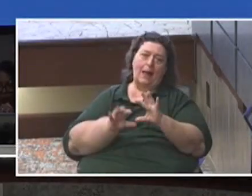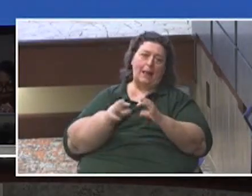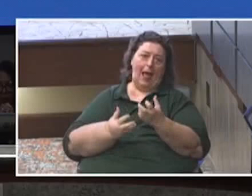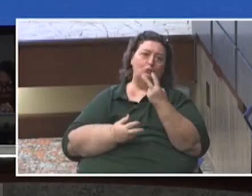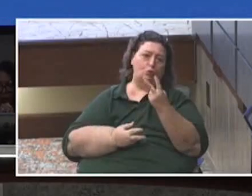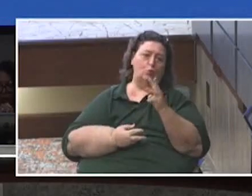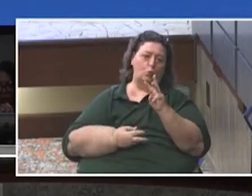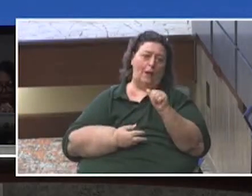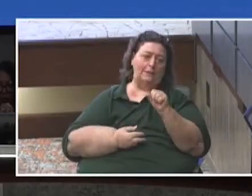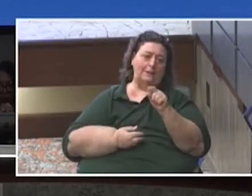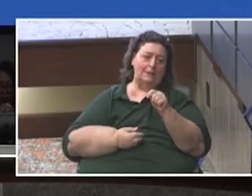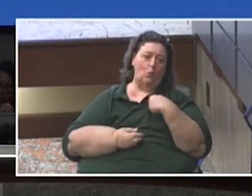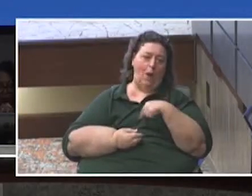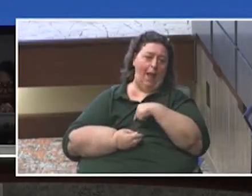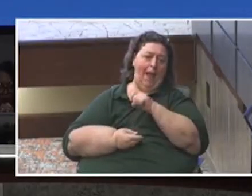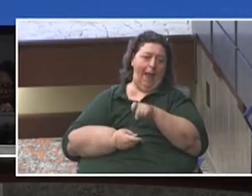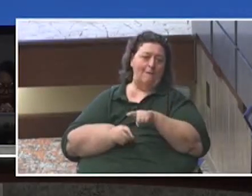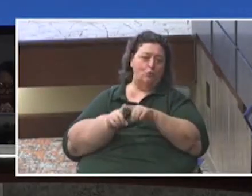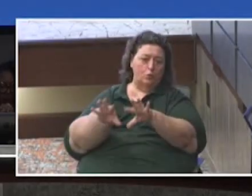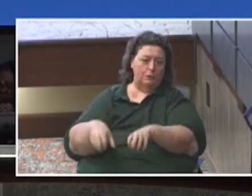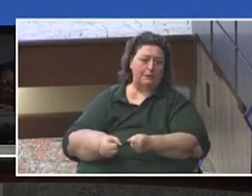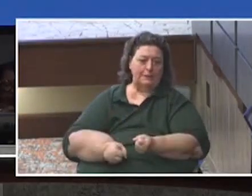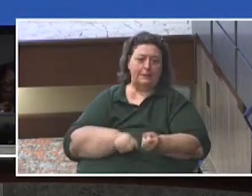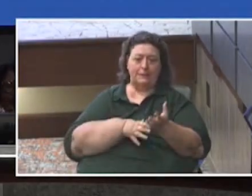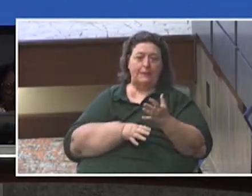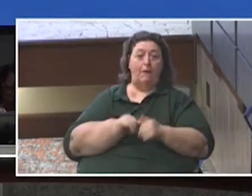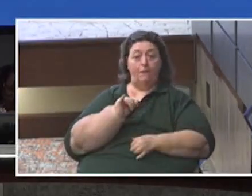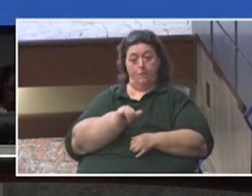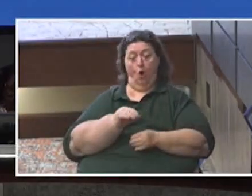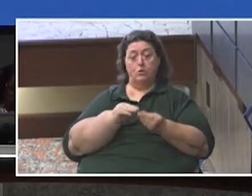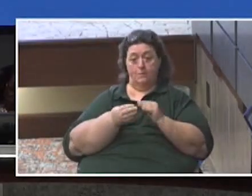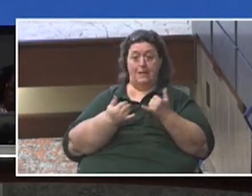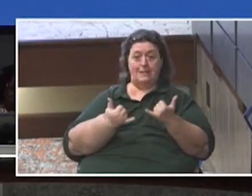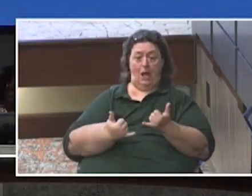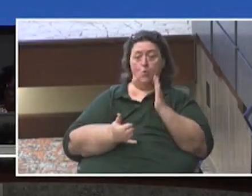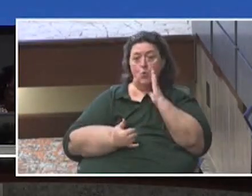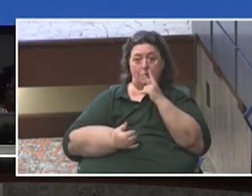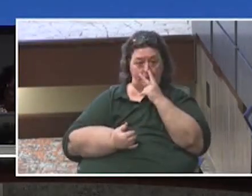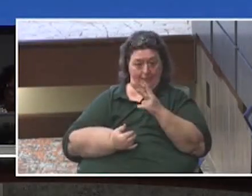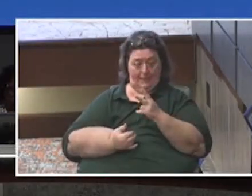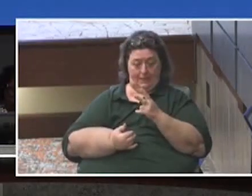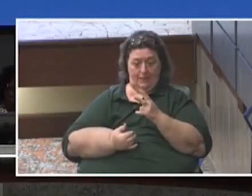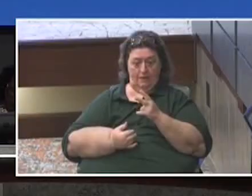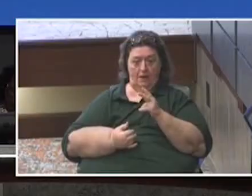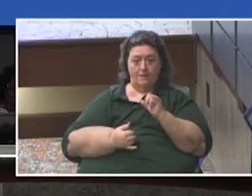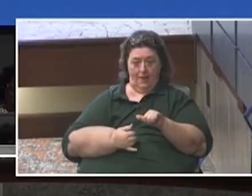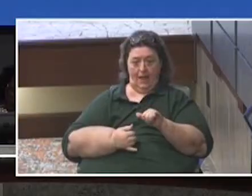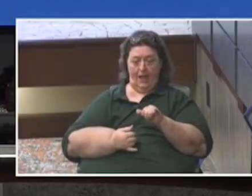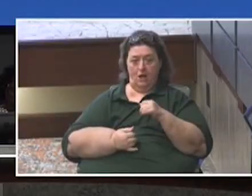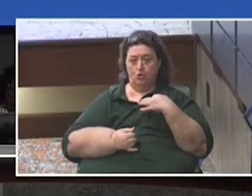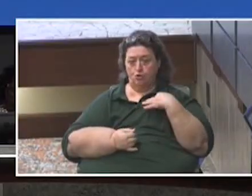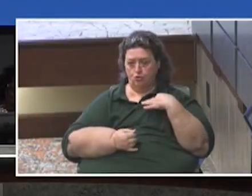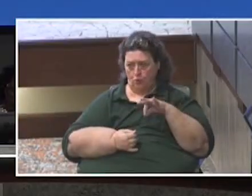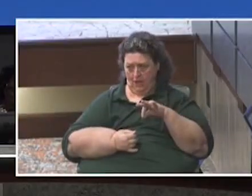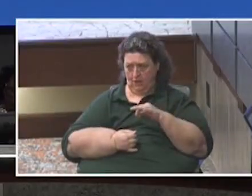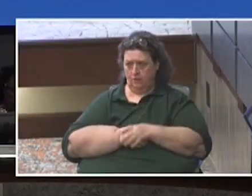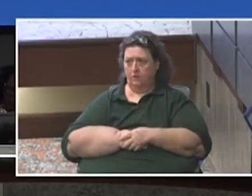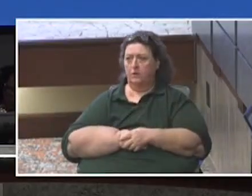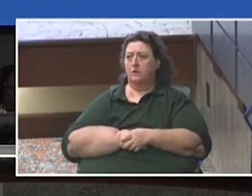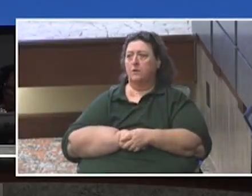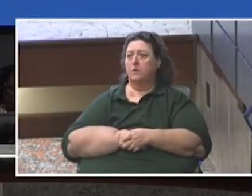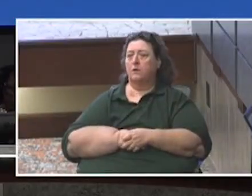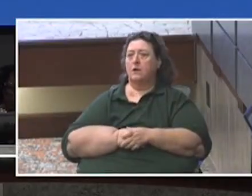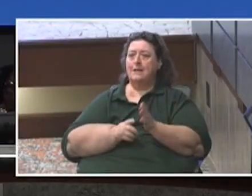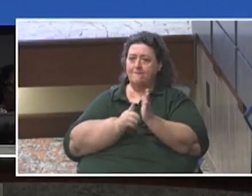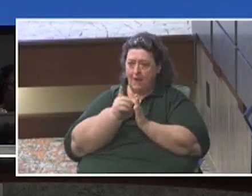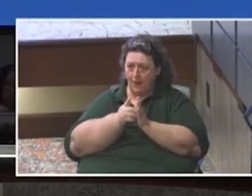remove. And so these numbers are current of what you will see today at council, which is the credit change order from Millis